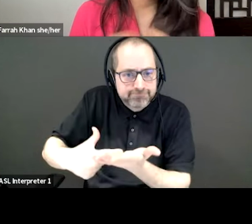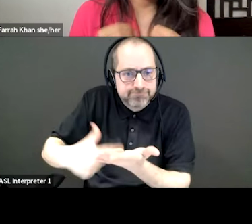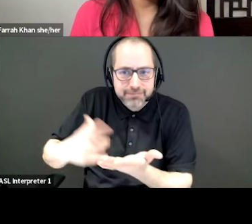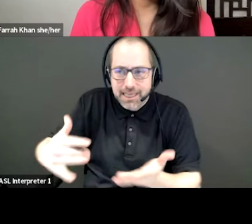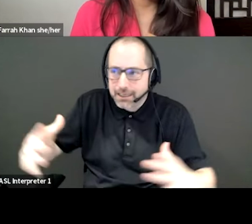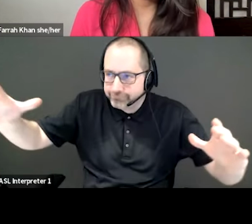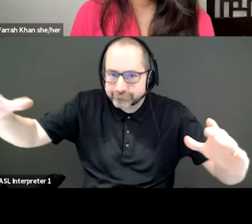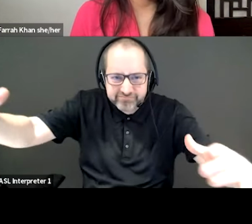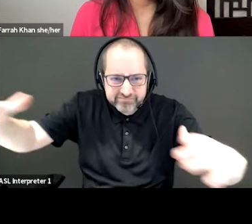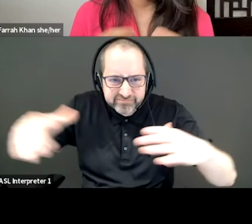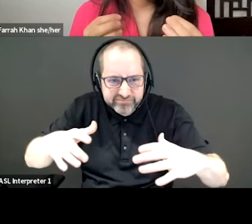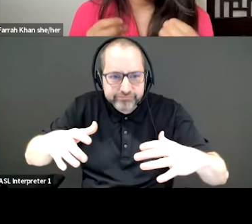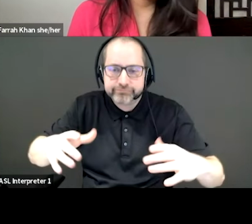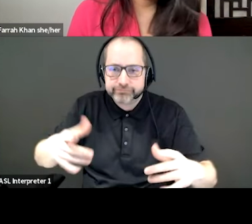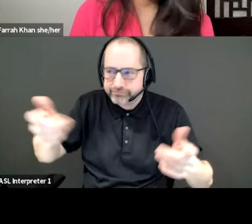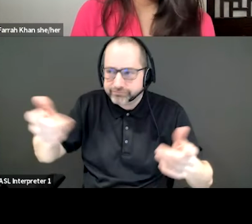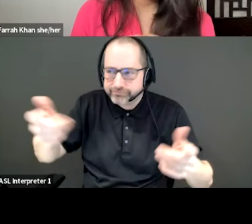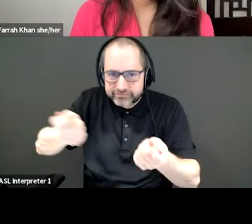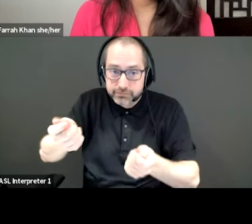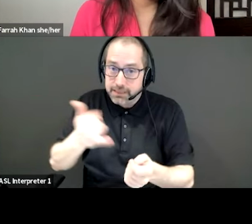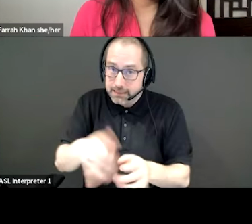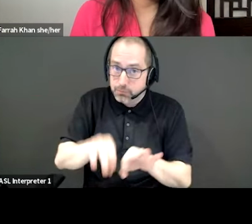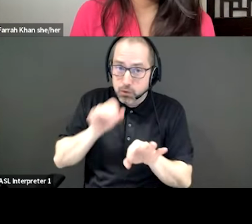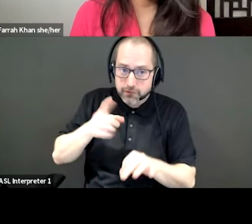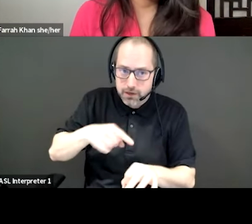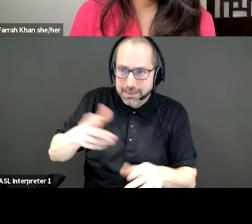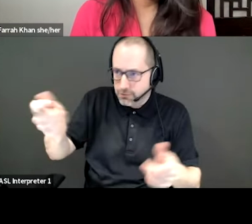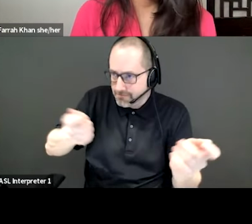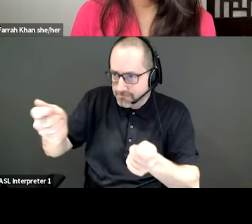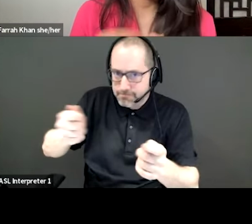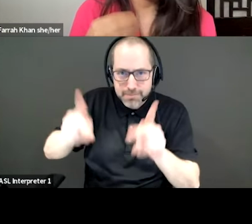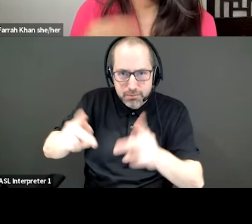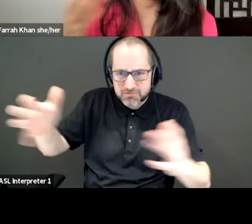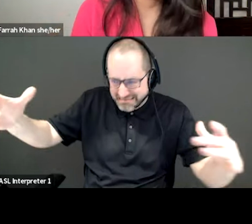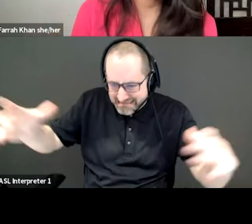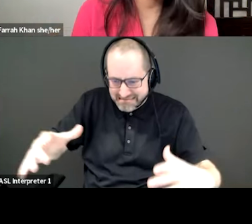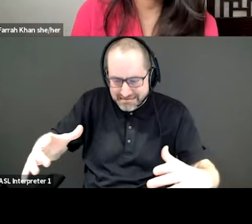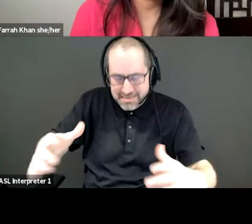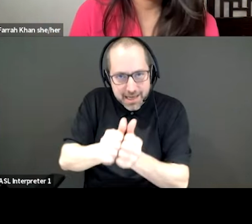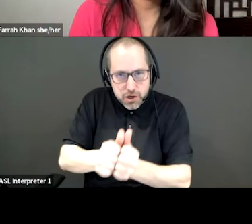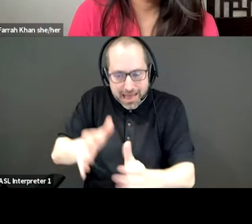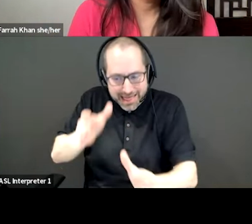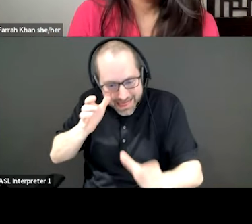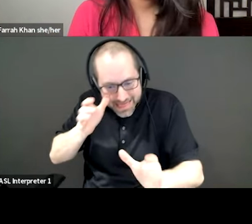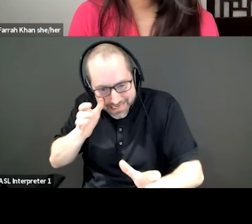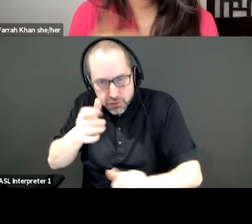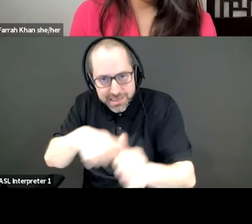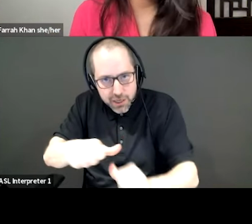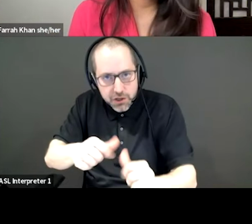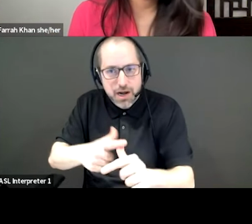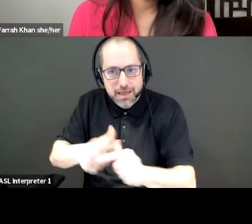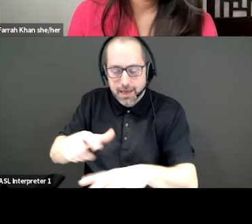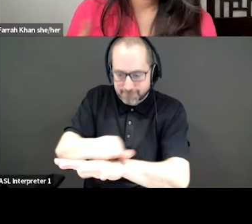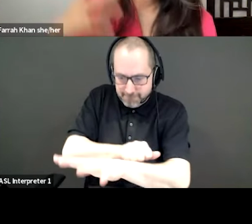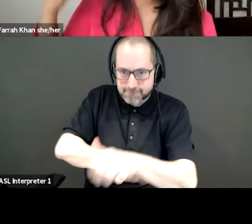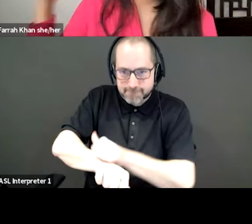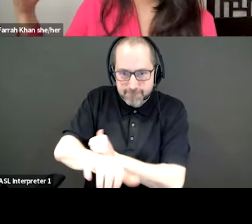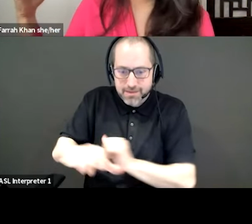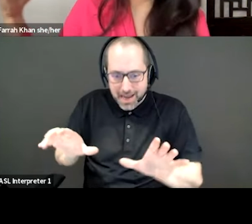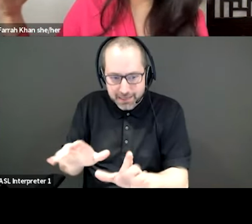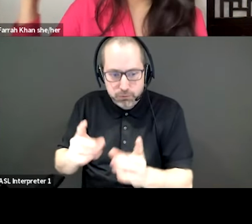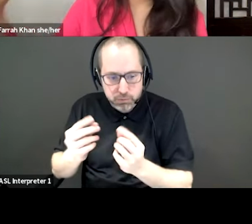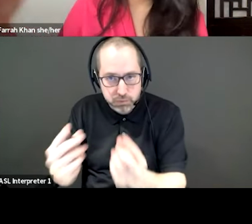us is how do we bring people together? How do we make sure we're listening to each other? And how do we make sure we act on these actions together? Because too often, you